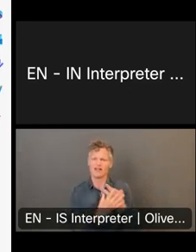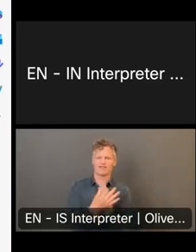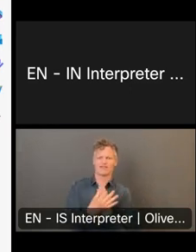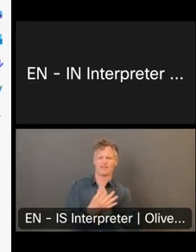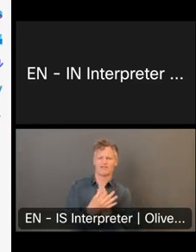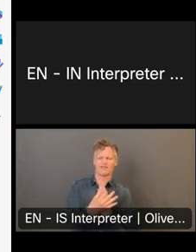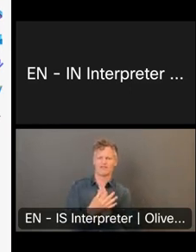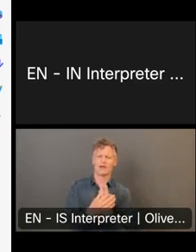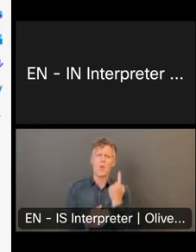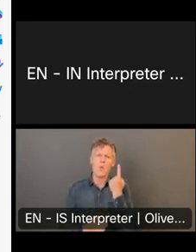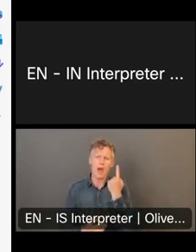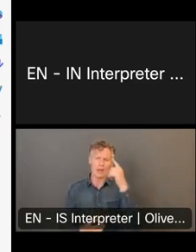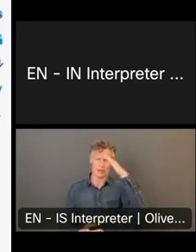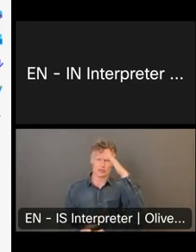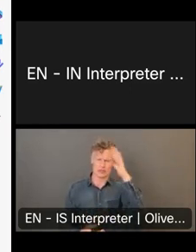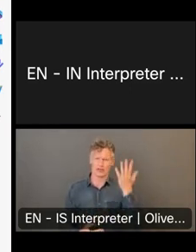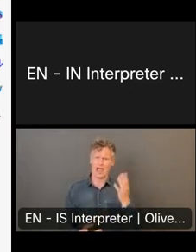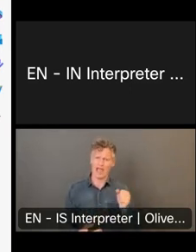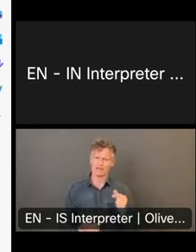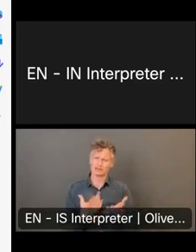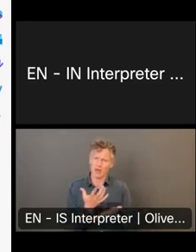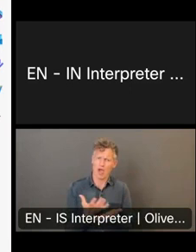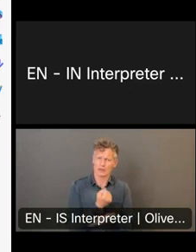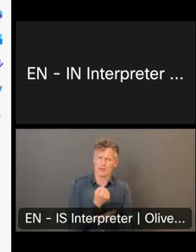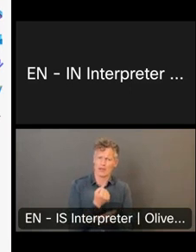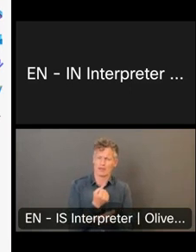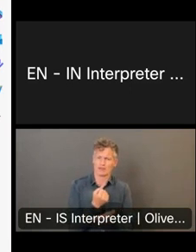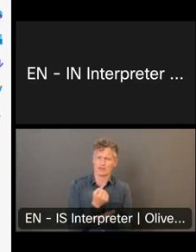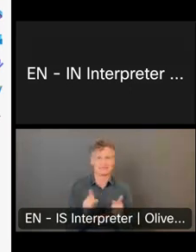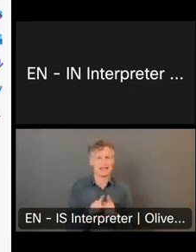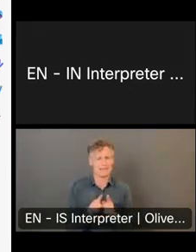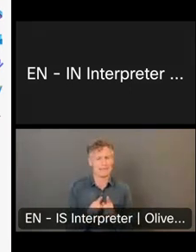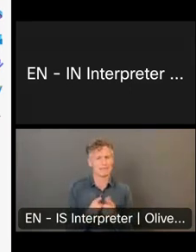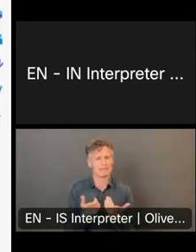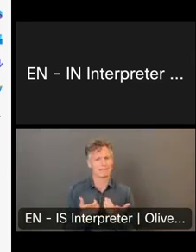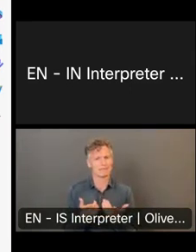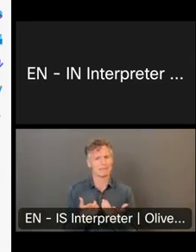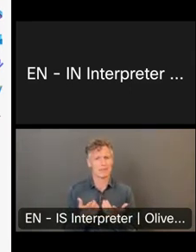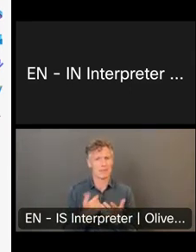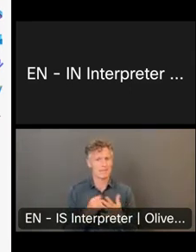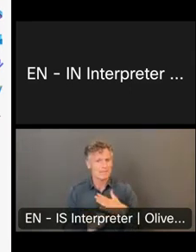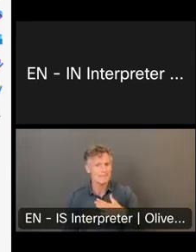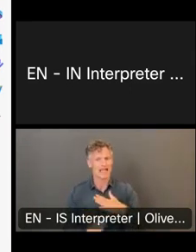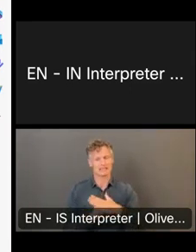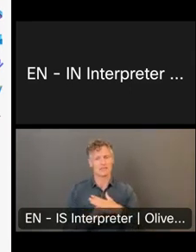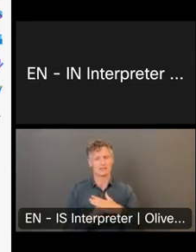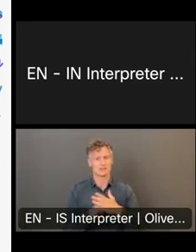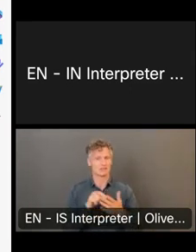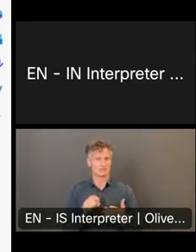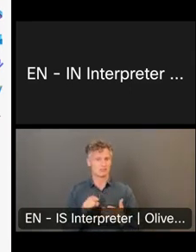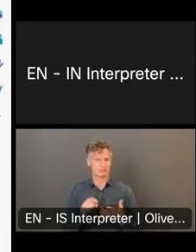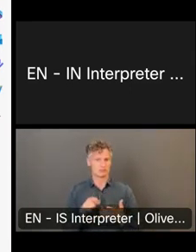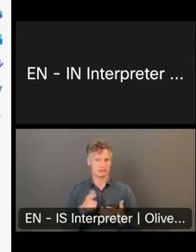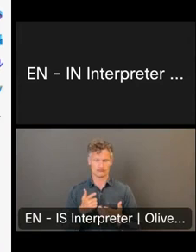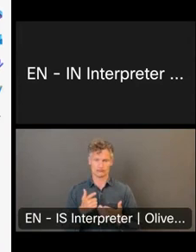at the same time talks about how human cognitive activity is driven by the cost of maximizing relevance, that is to derive as great